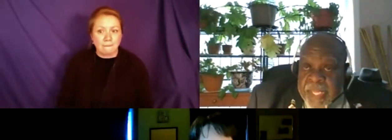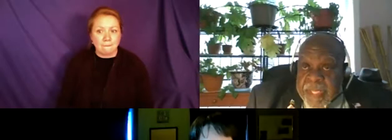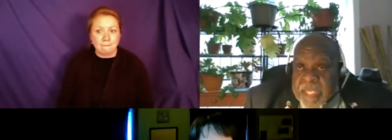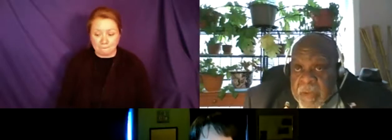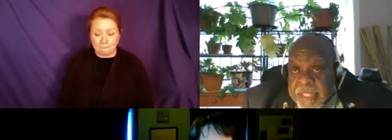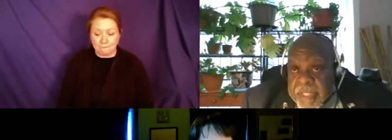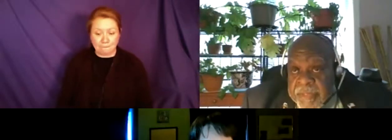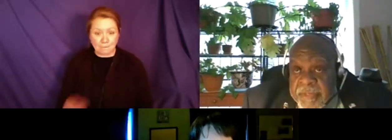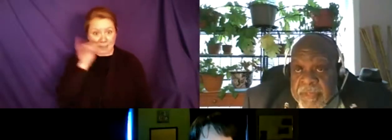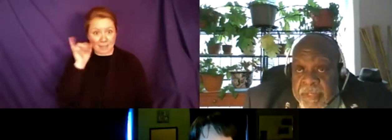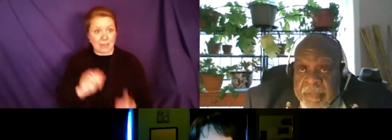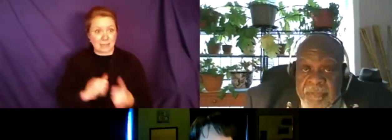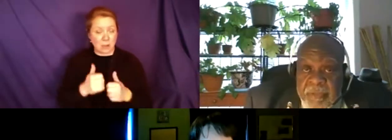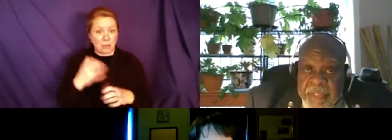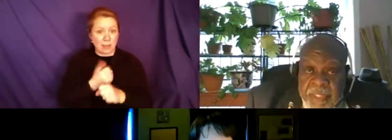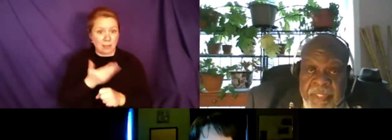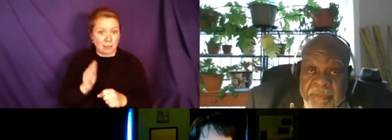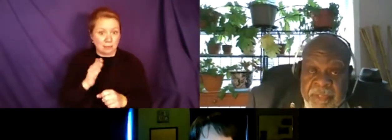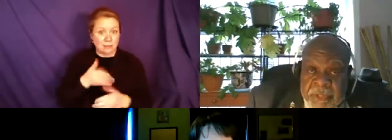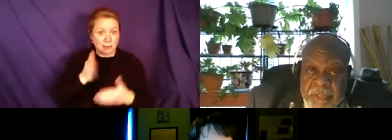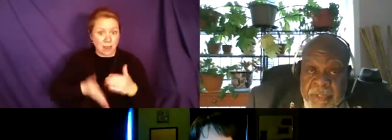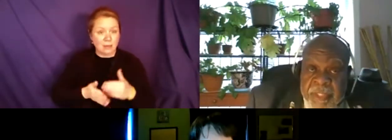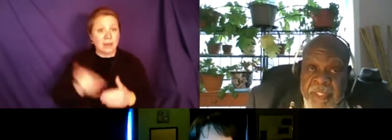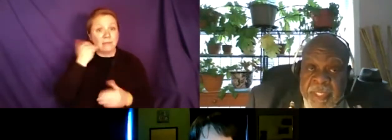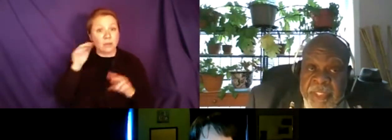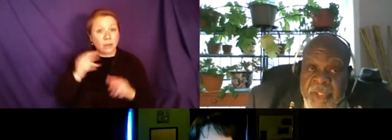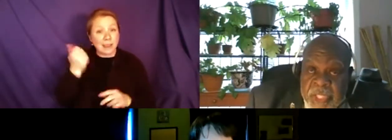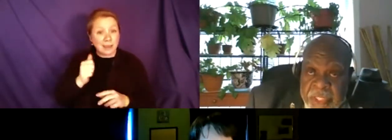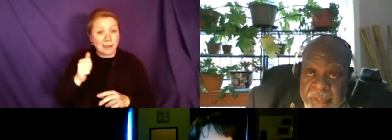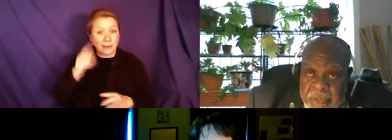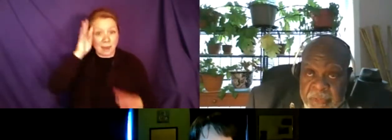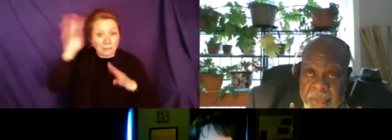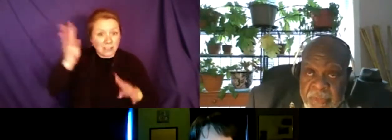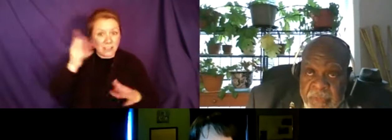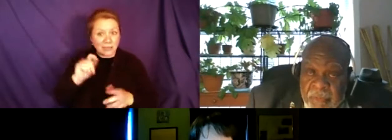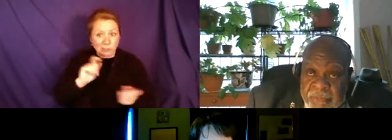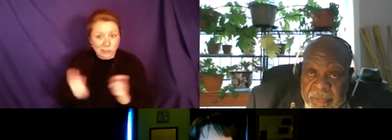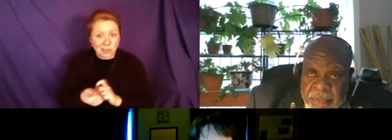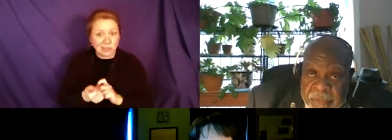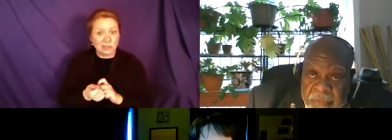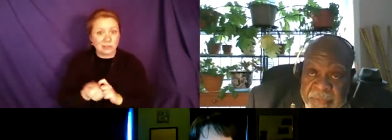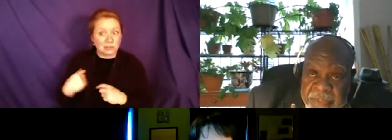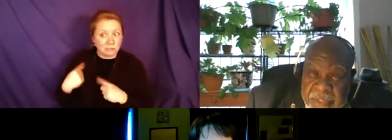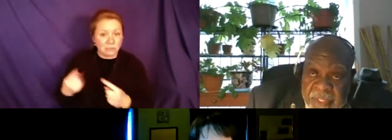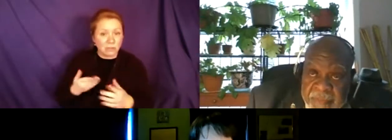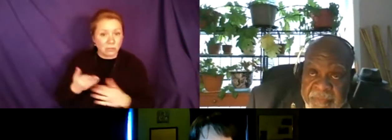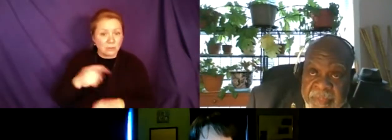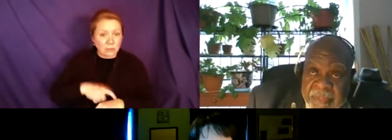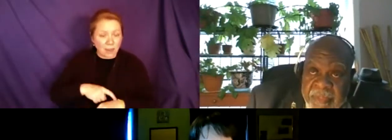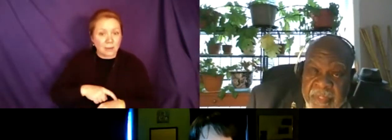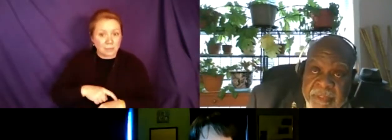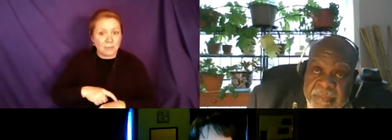Because that's how we get things done. If you look at any innovation, any change over the human